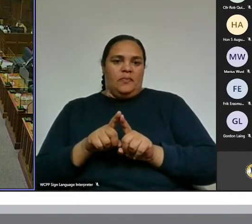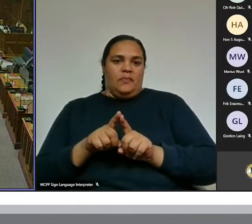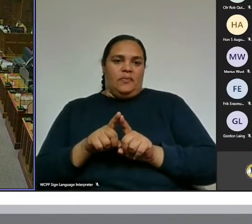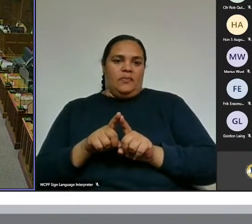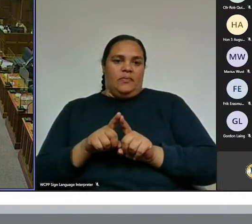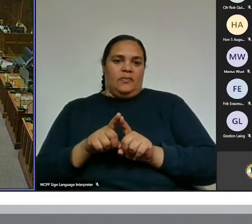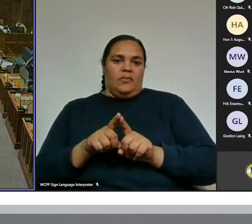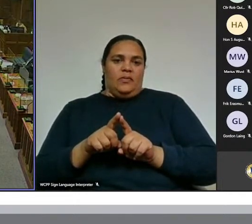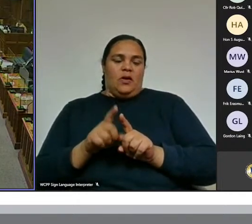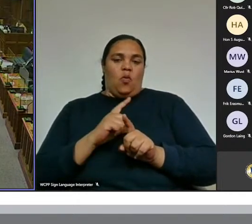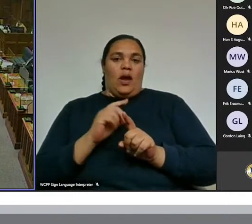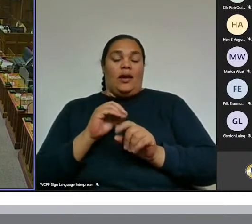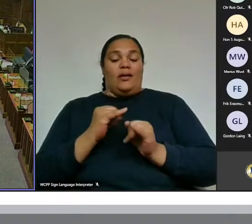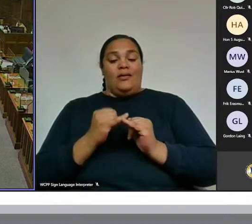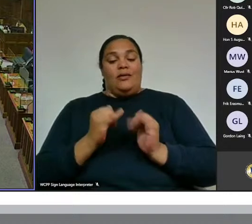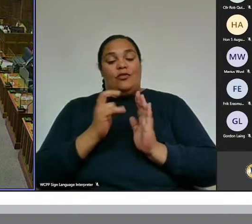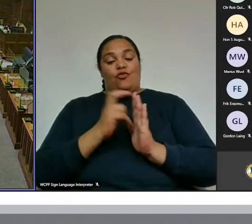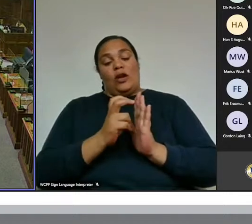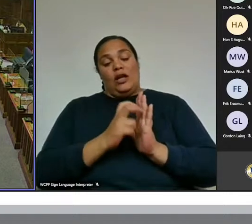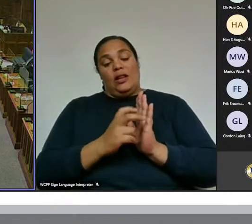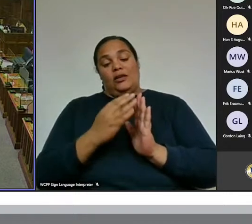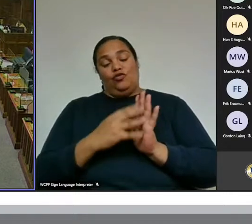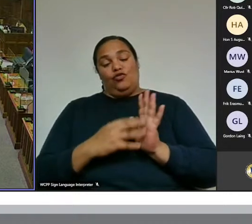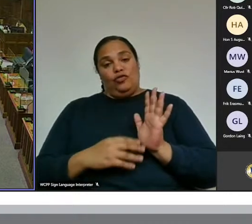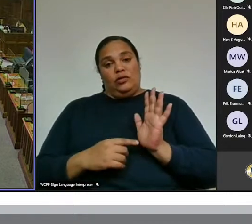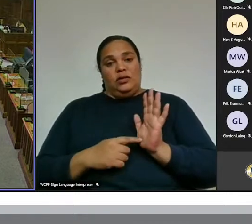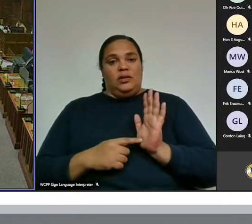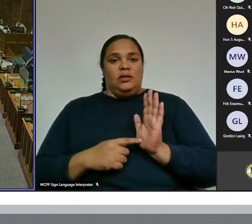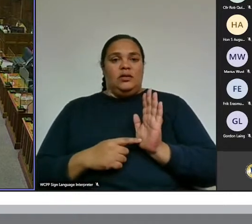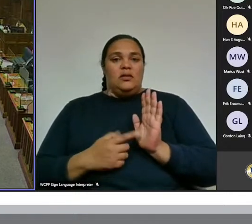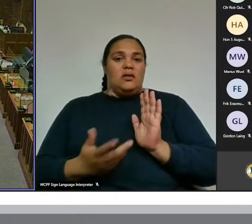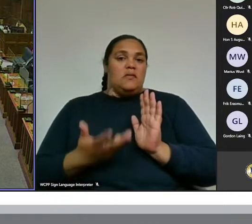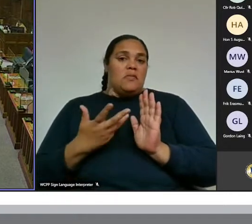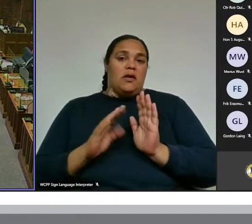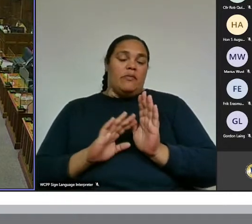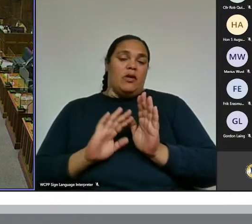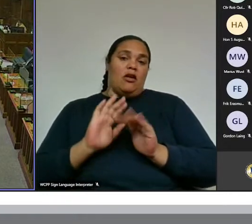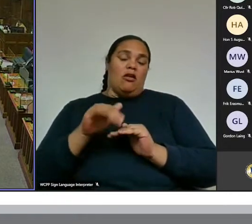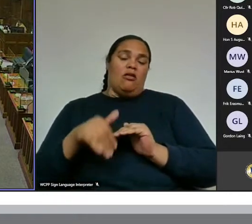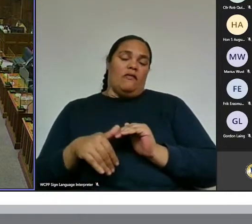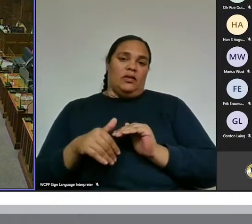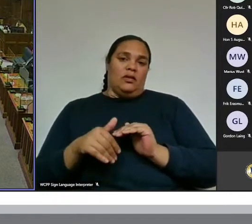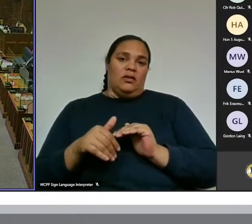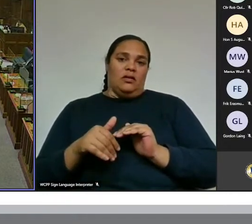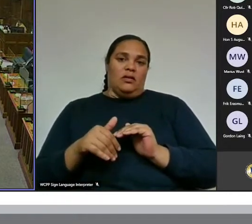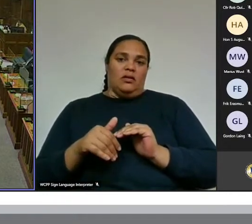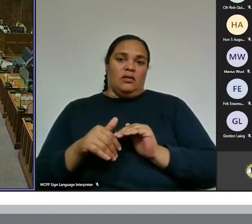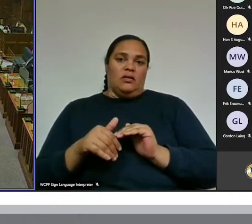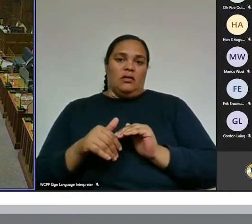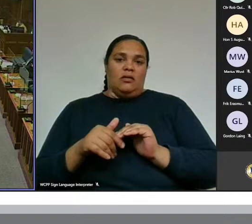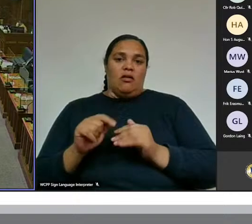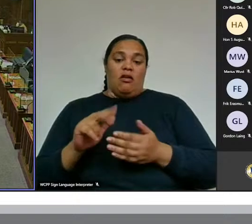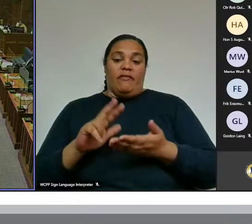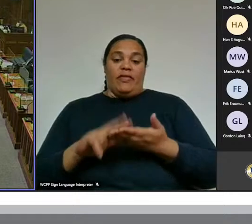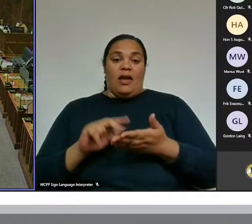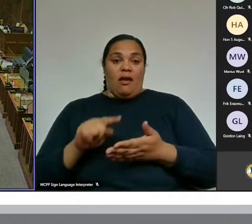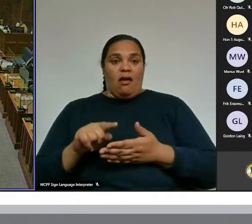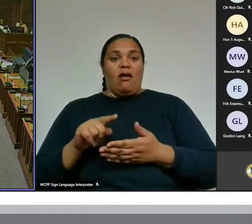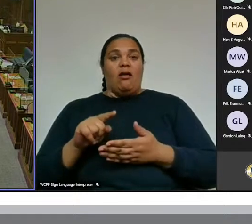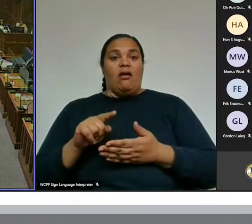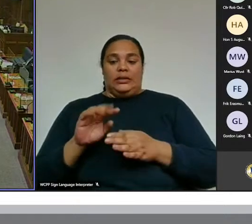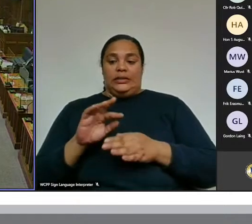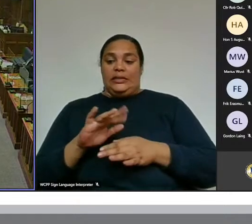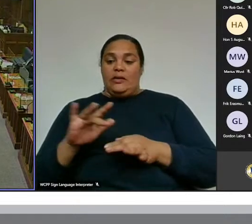we in the regulations that will be published after the promulgation of the Act, it is spelled